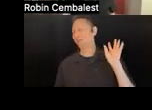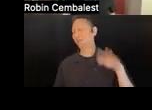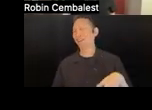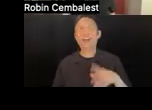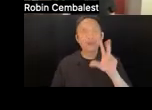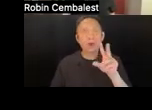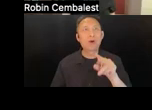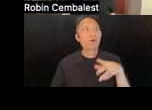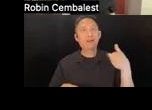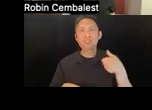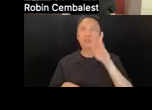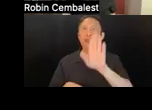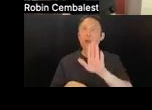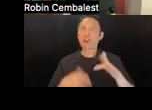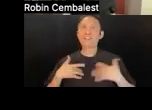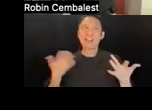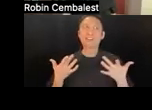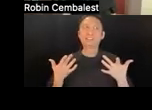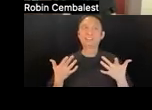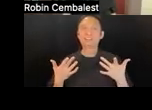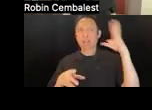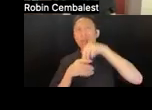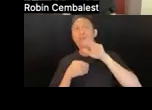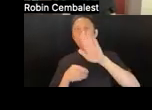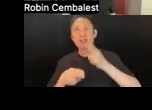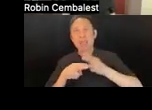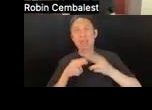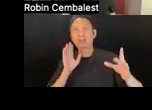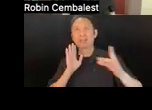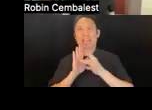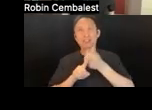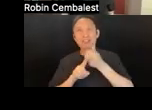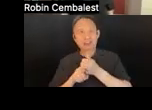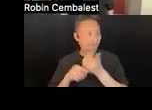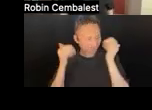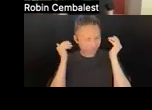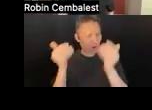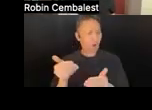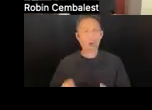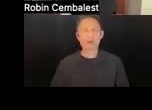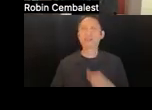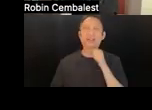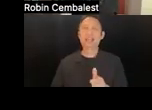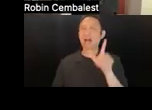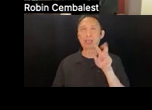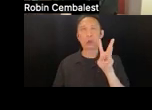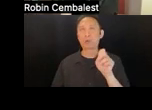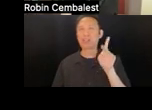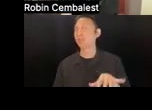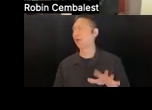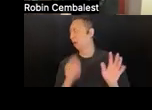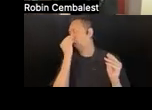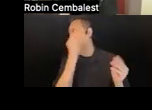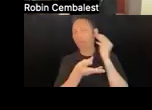your event and your impact. You can do it. You can put it in your bio. It's low key, right? So here's Sasha